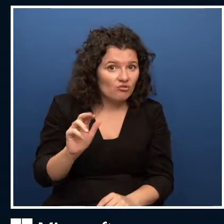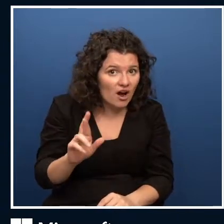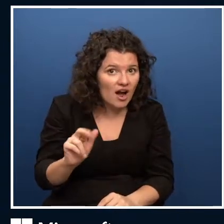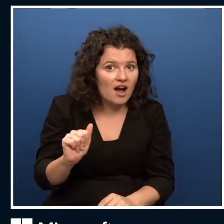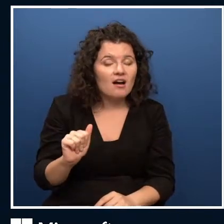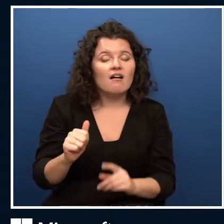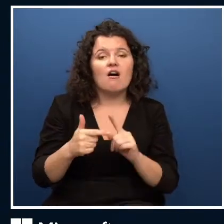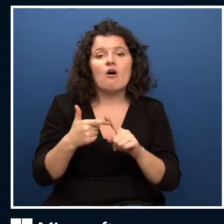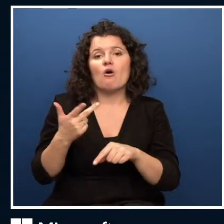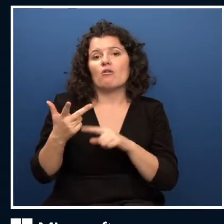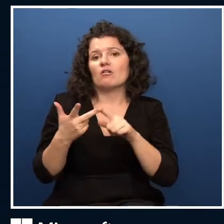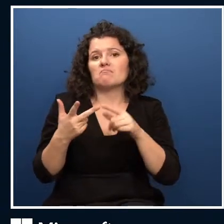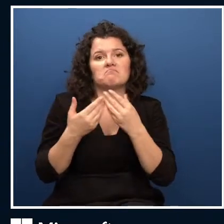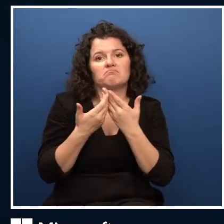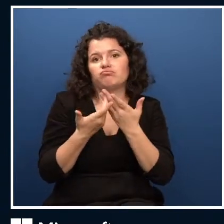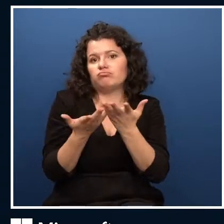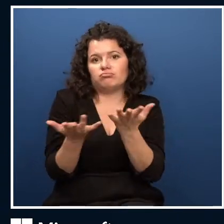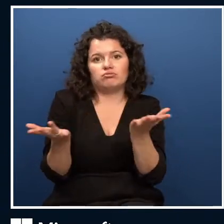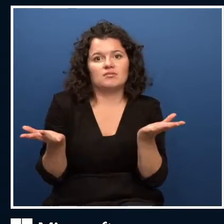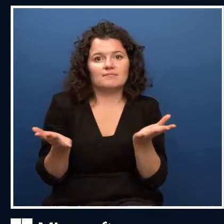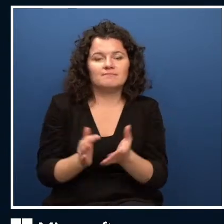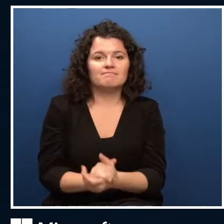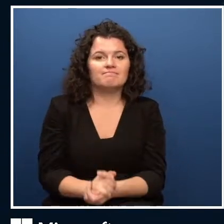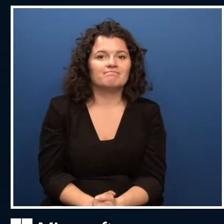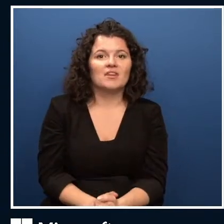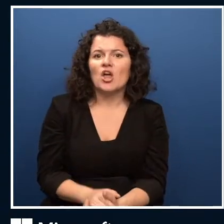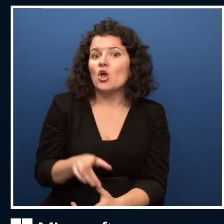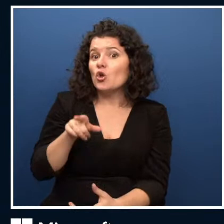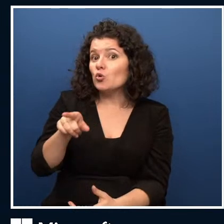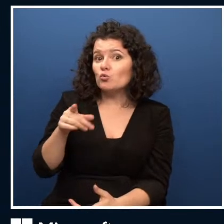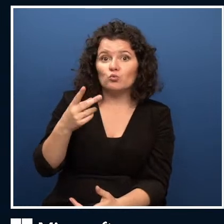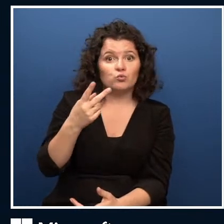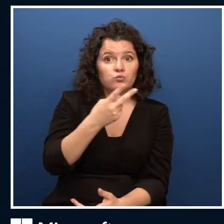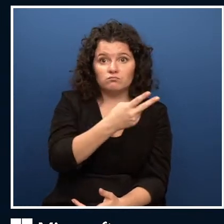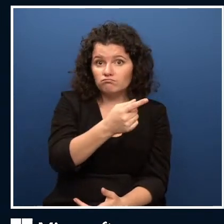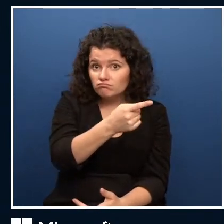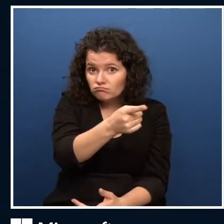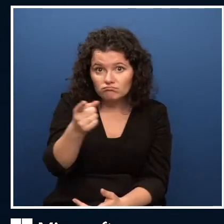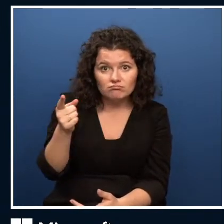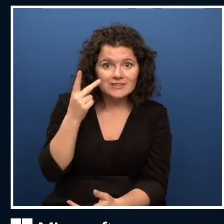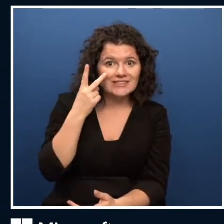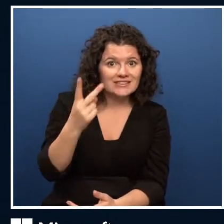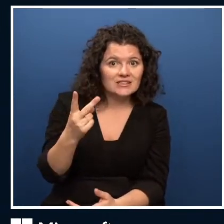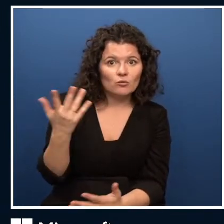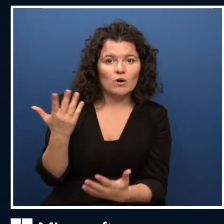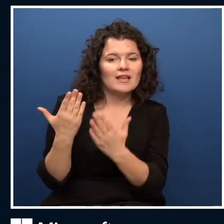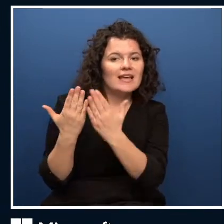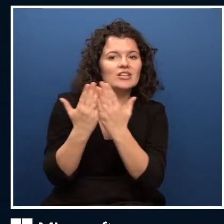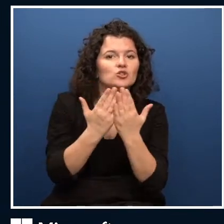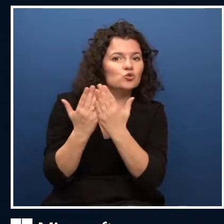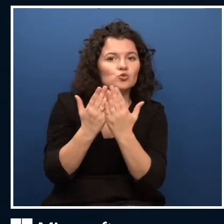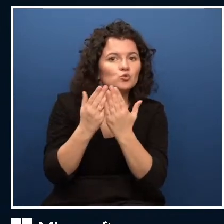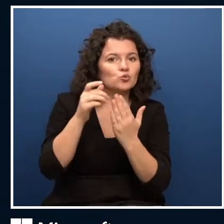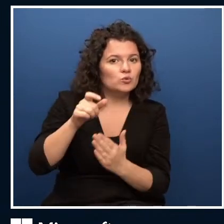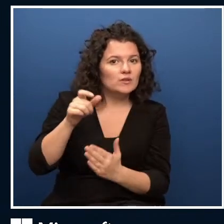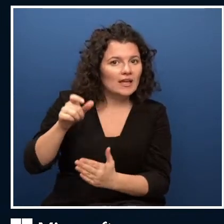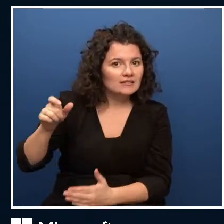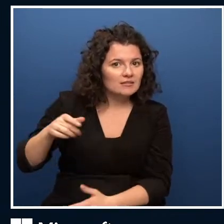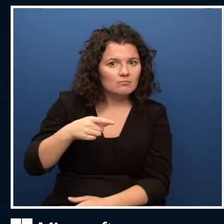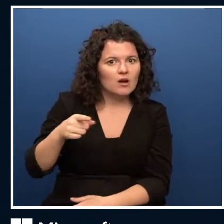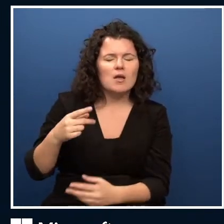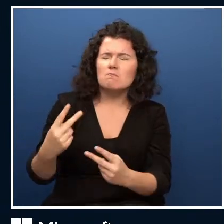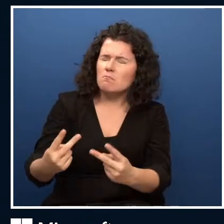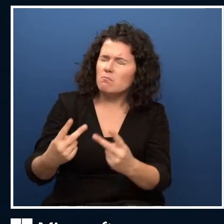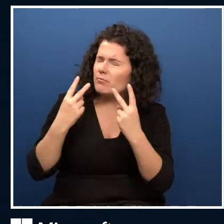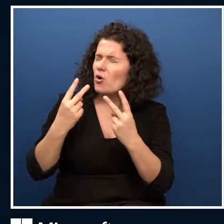Is there any key materials or learning that you think students should have within those courses? What are the key areas that students